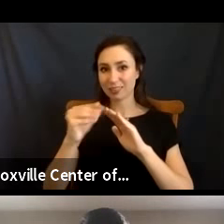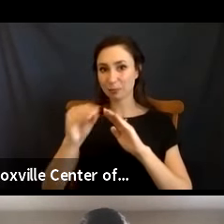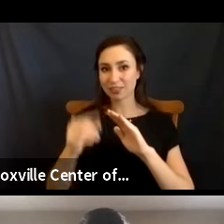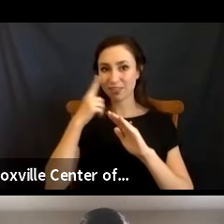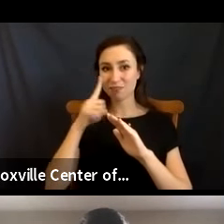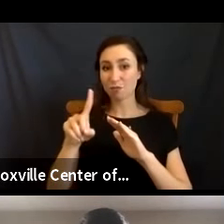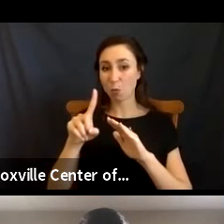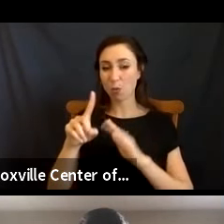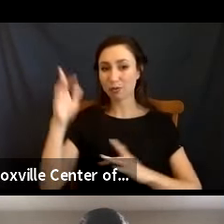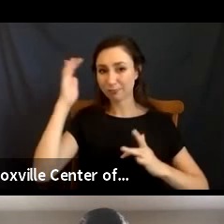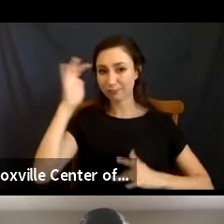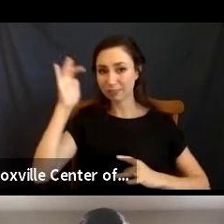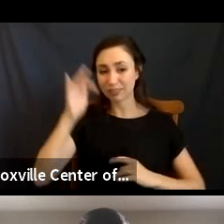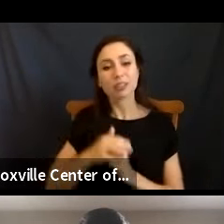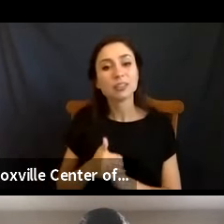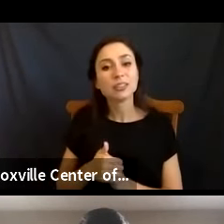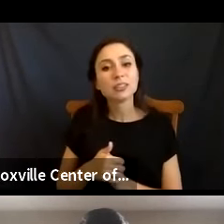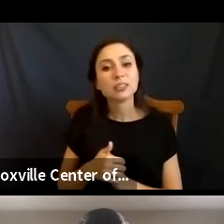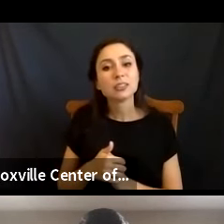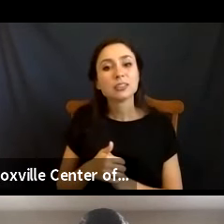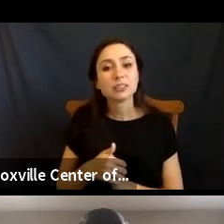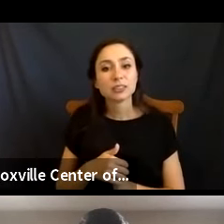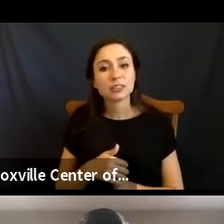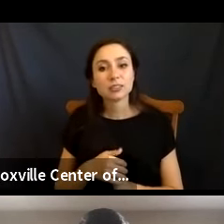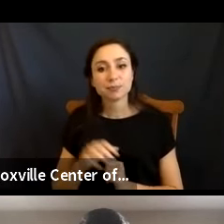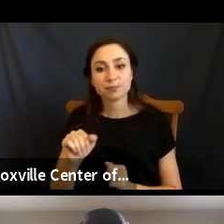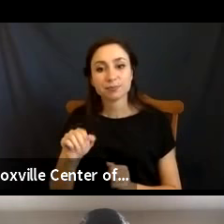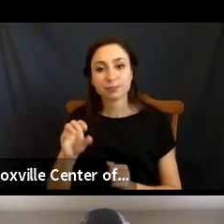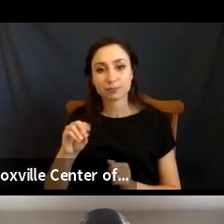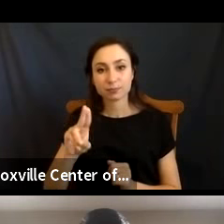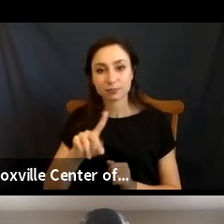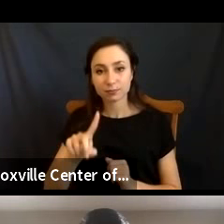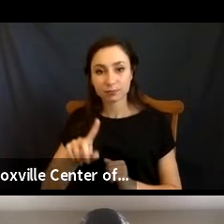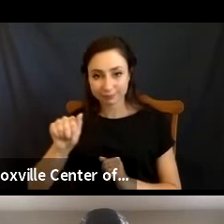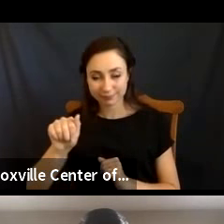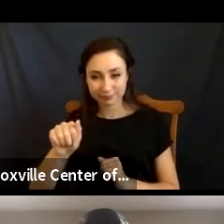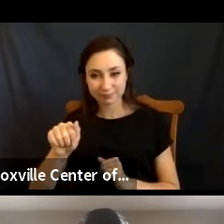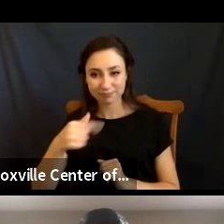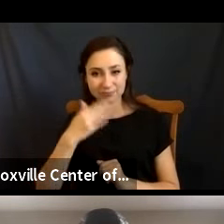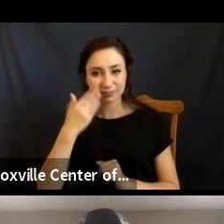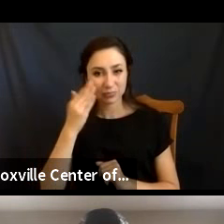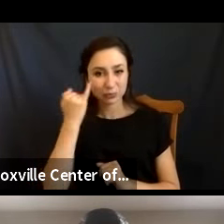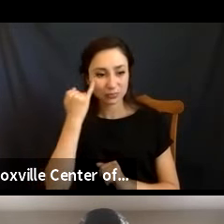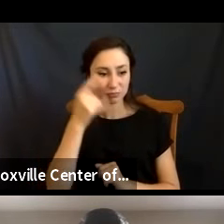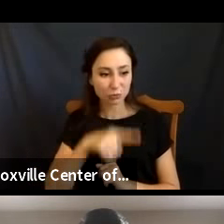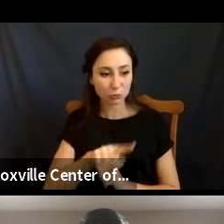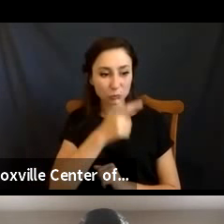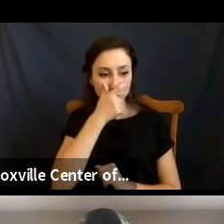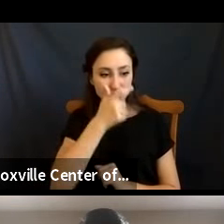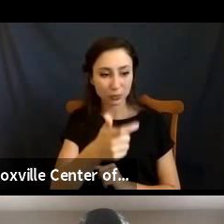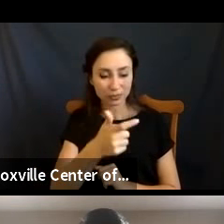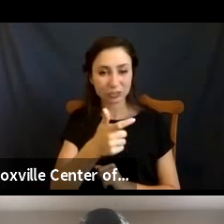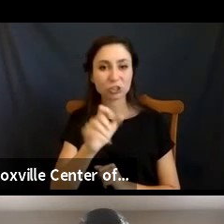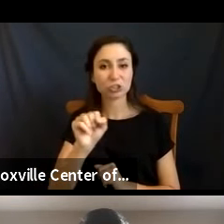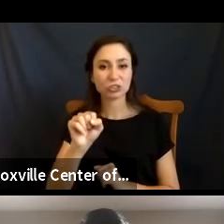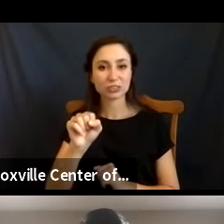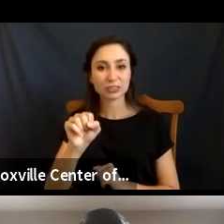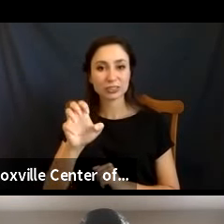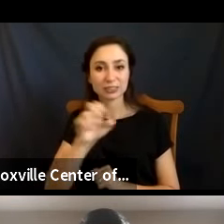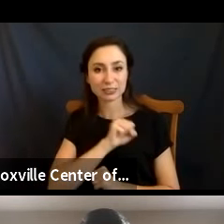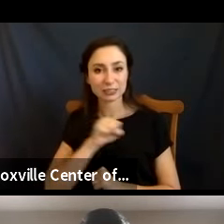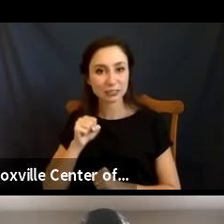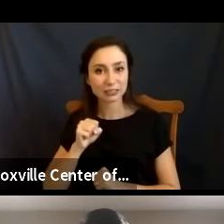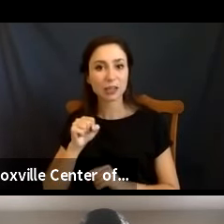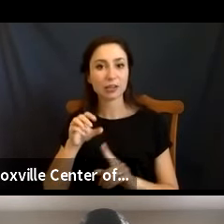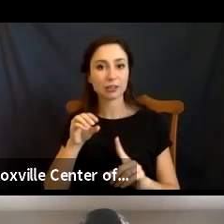Yeah, I don't know if anyone watched the CDC, well, I guess it was the Senate briefing today, I believe. There was some question and they had the CDC